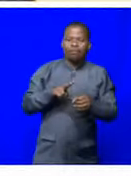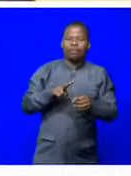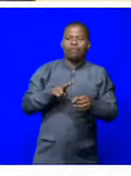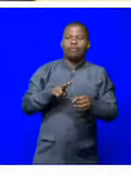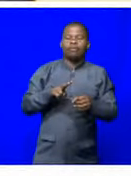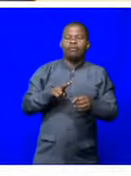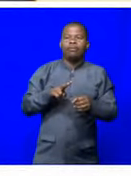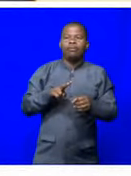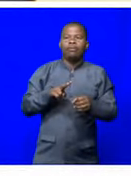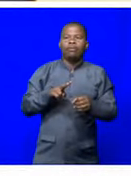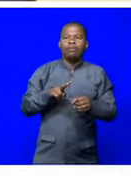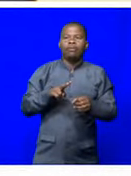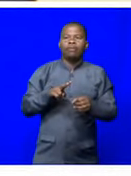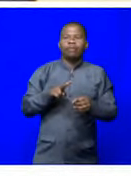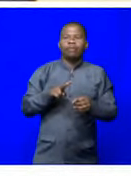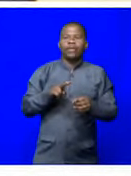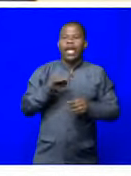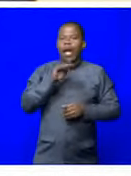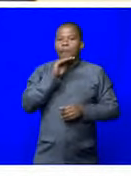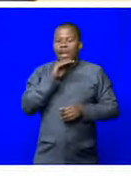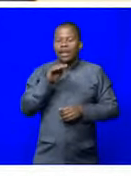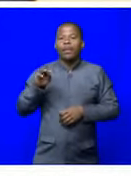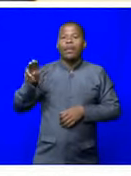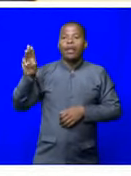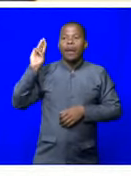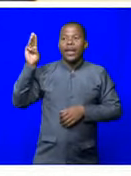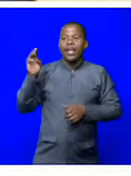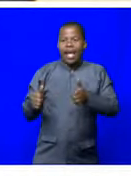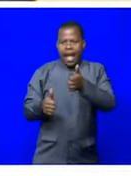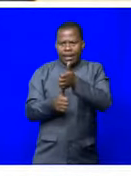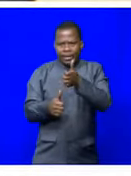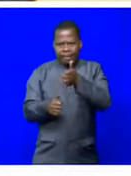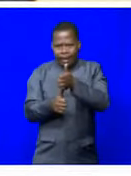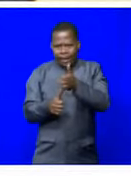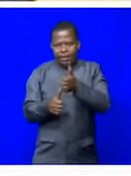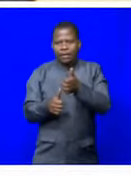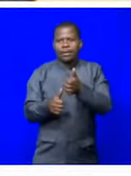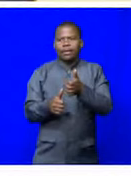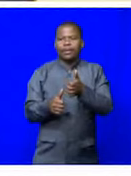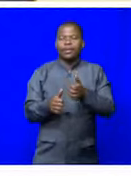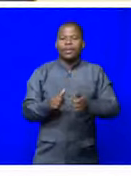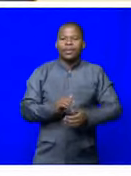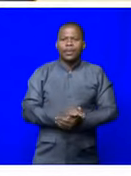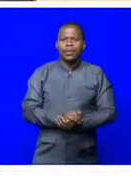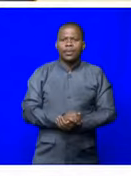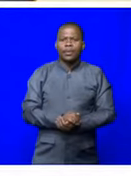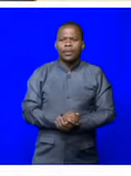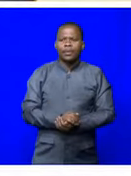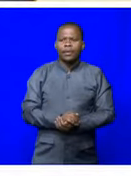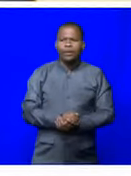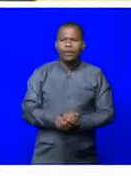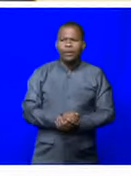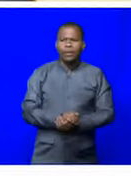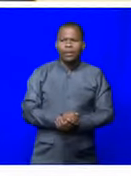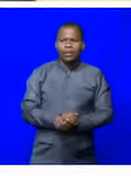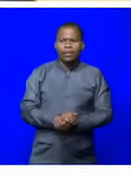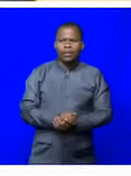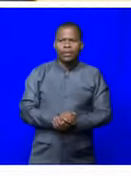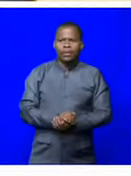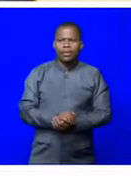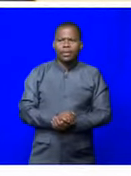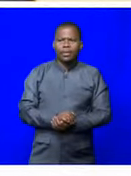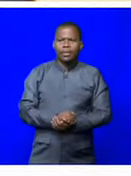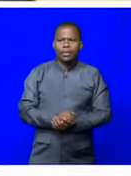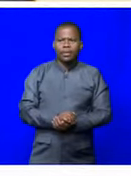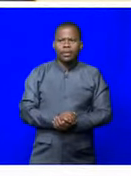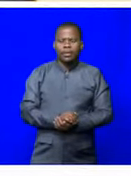lephelile angu vice president kusho ukuthi beka deputy president wa